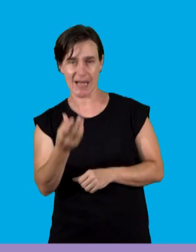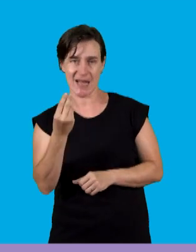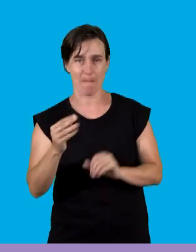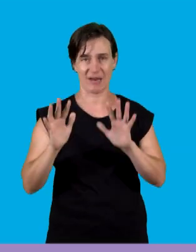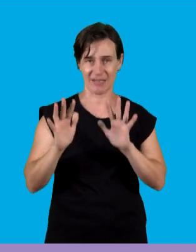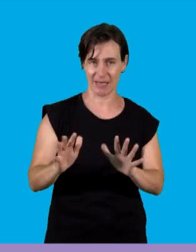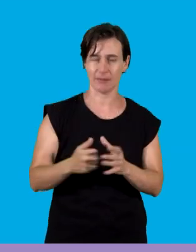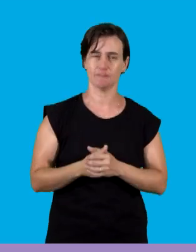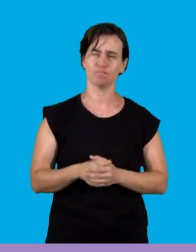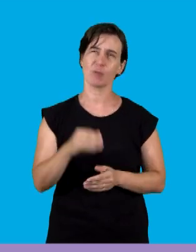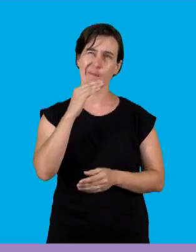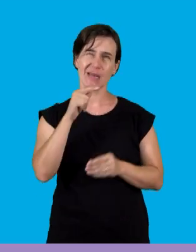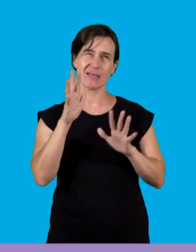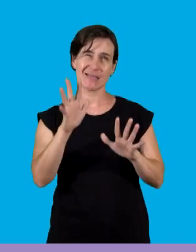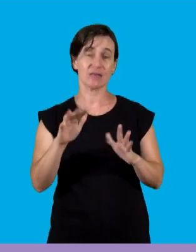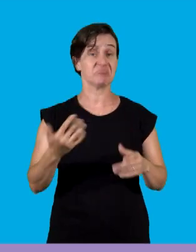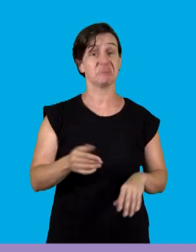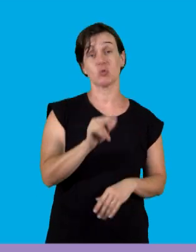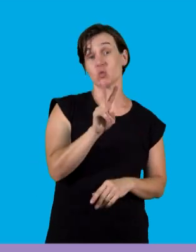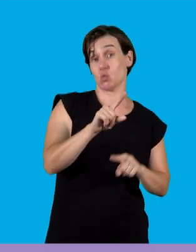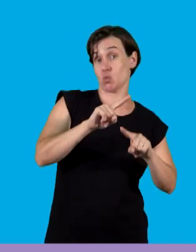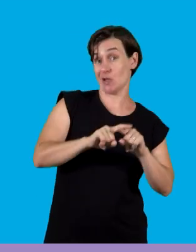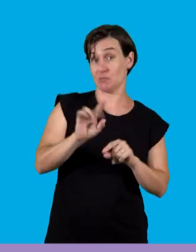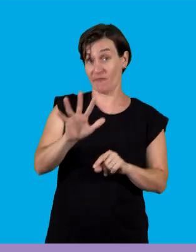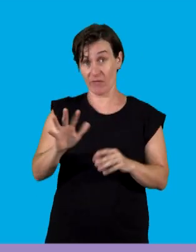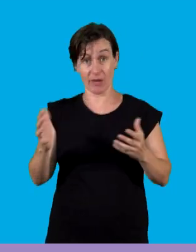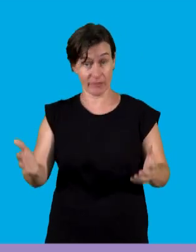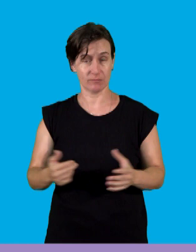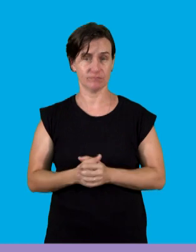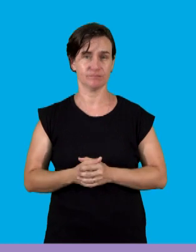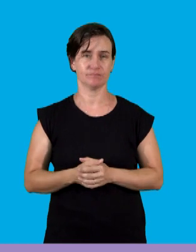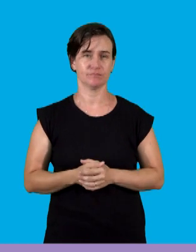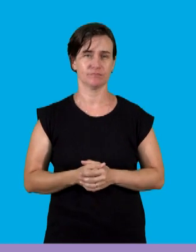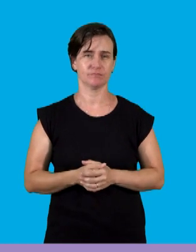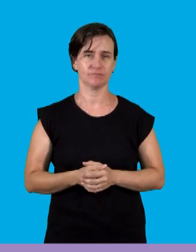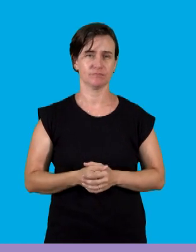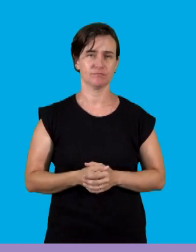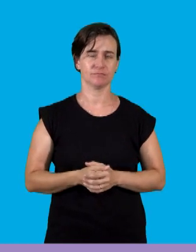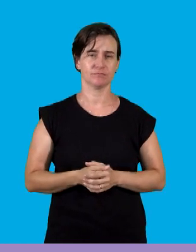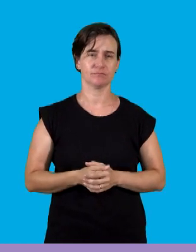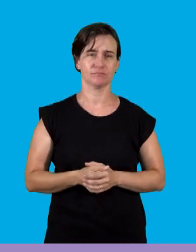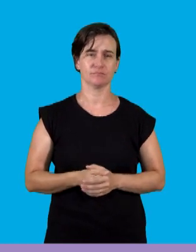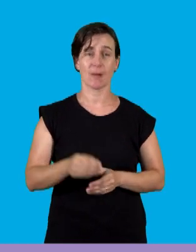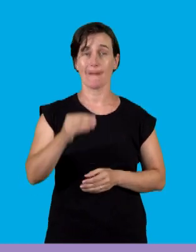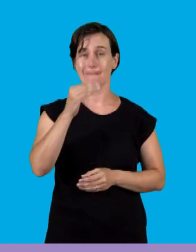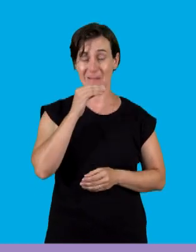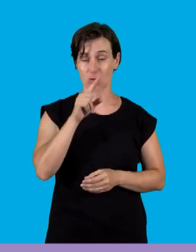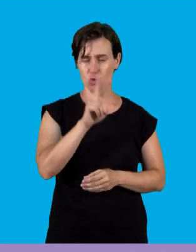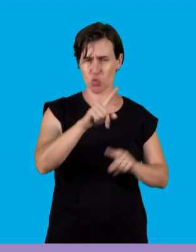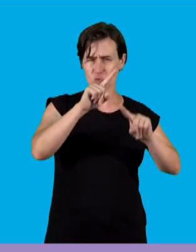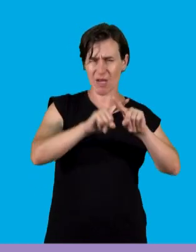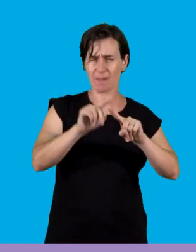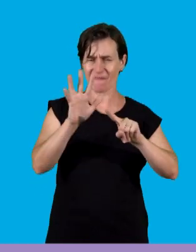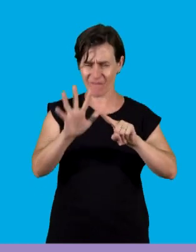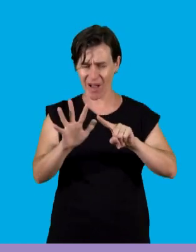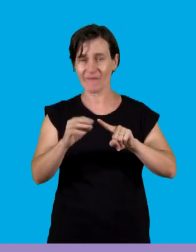10 is 2 multiplied by 5. And now what do we have? We have a